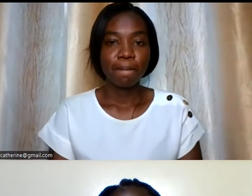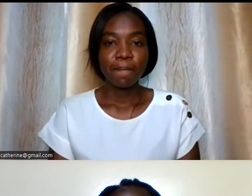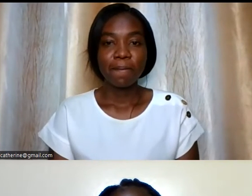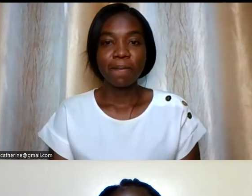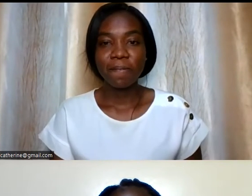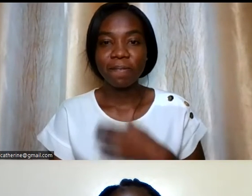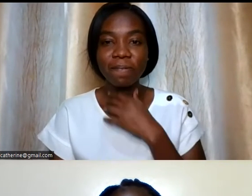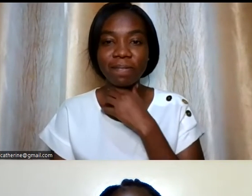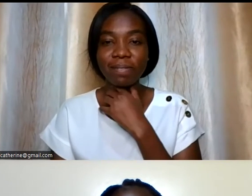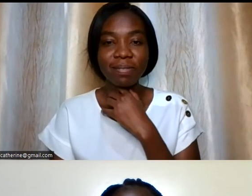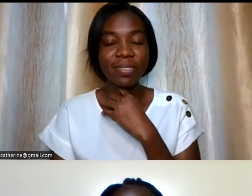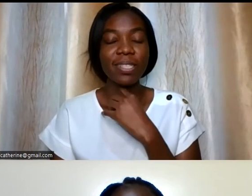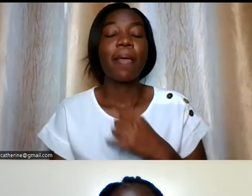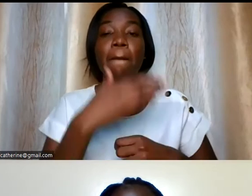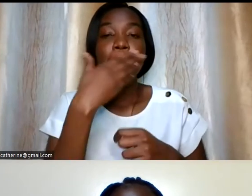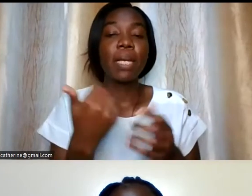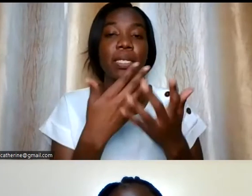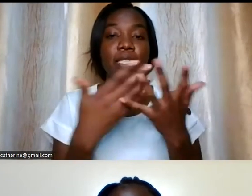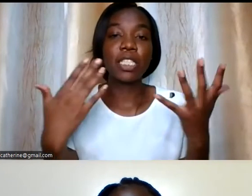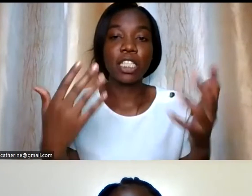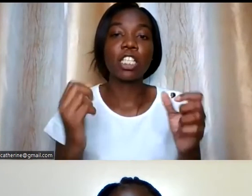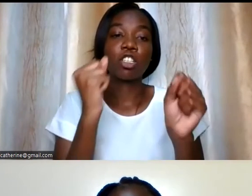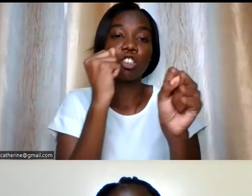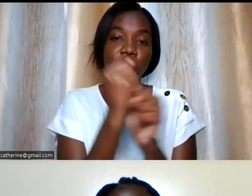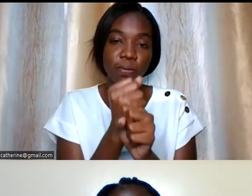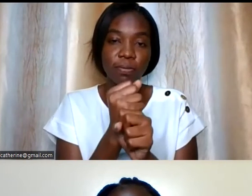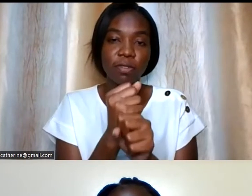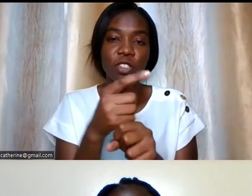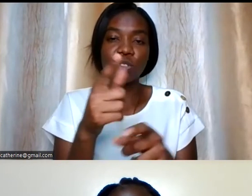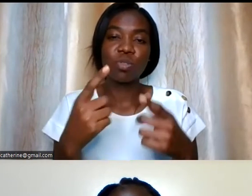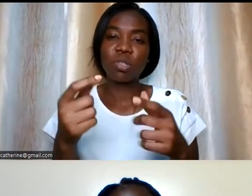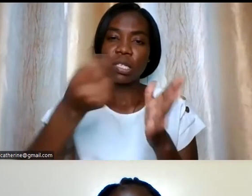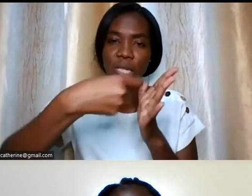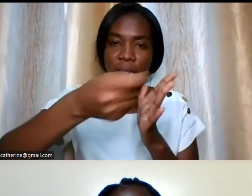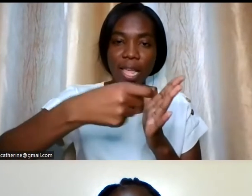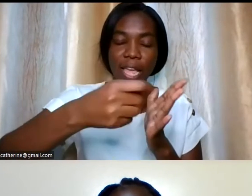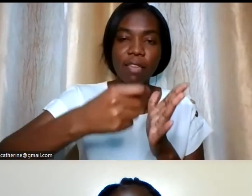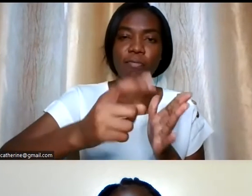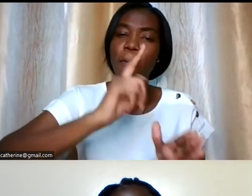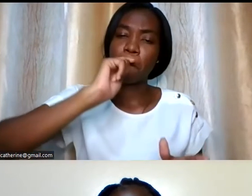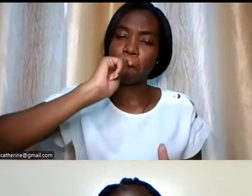The best thing to do is, before the training, let them sign the confidentiality document.